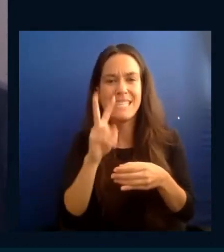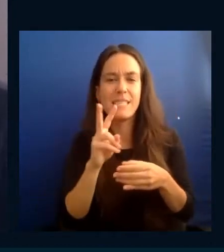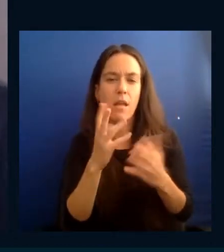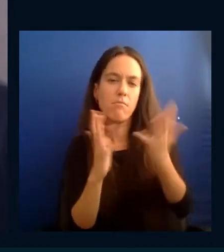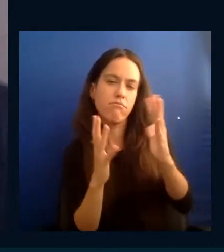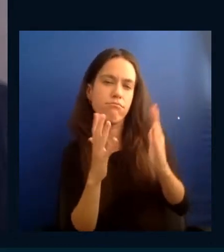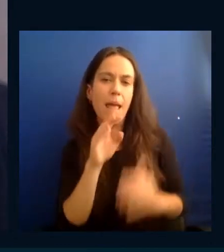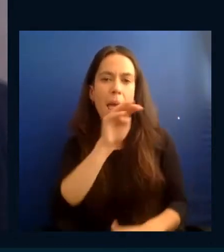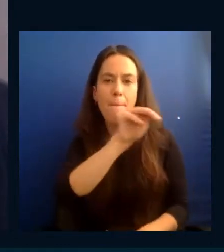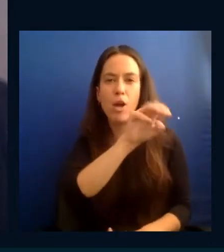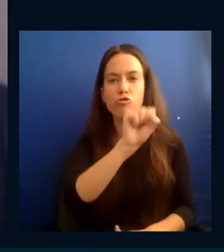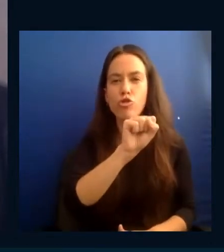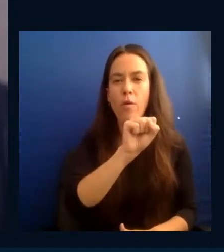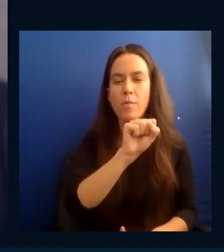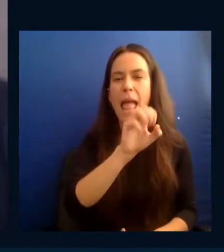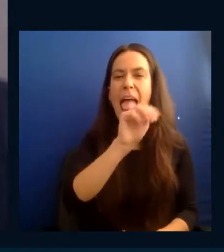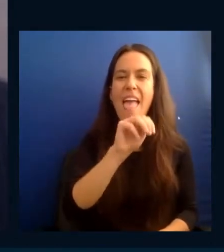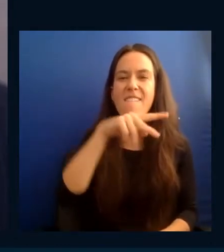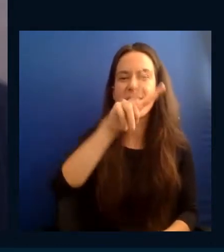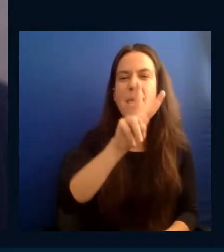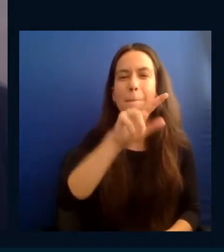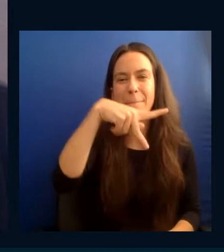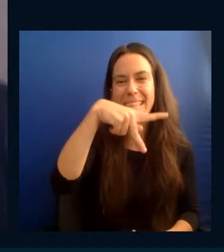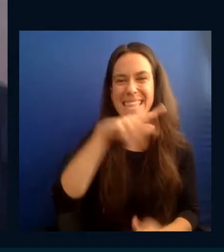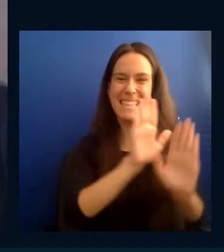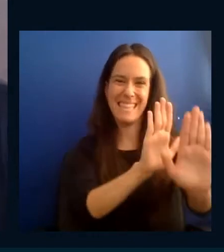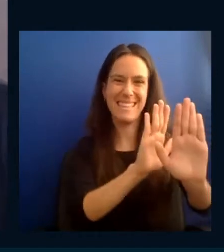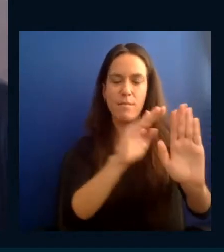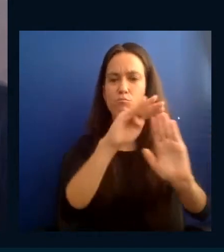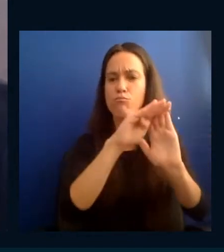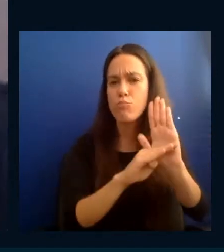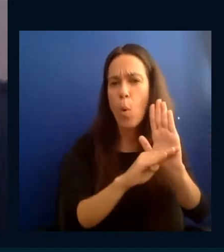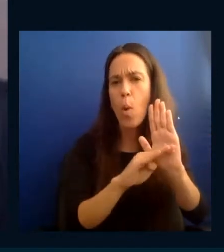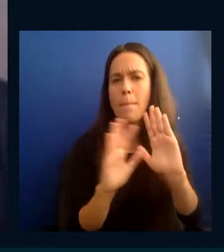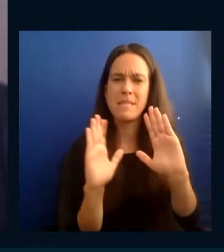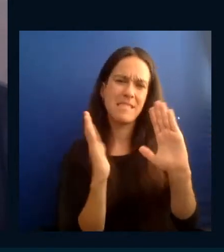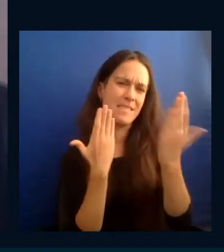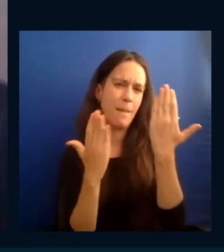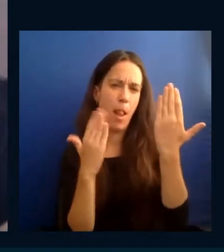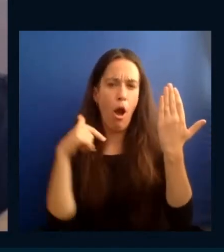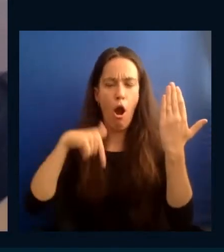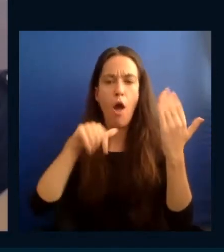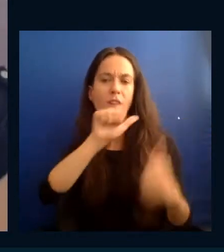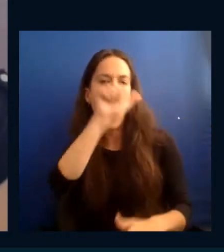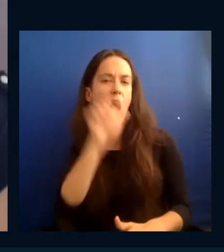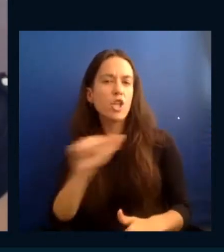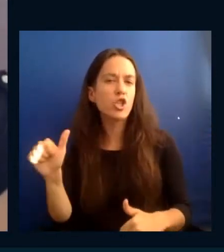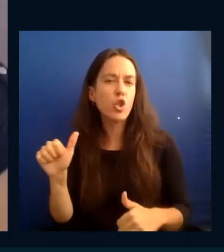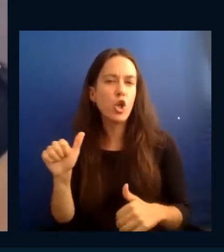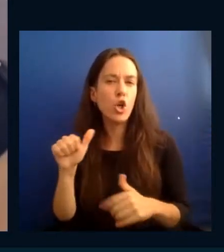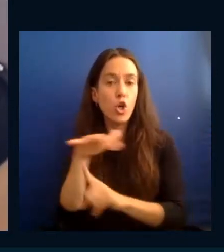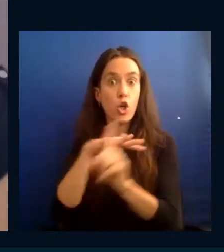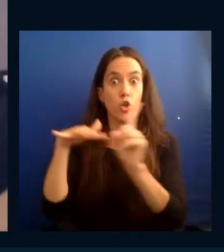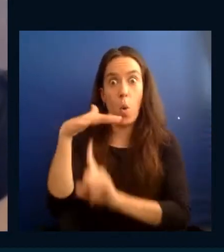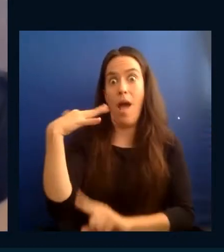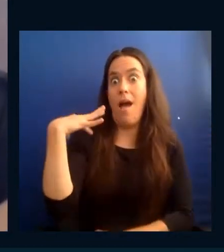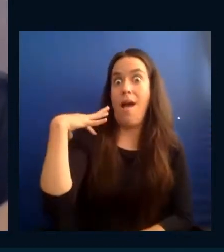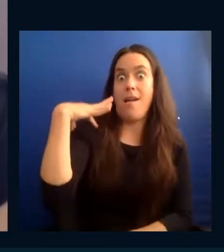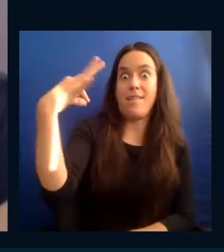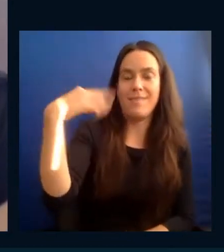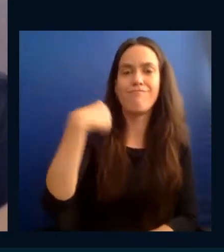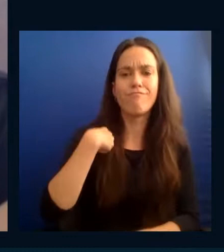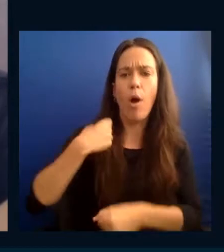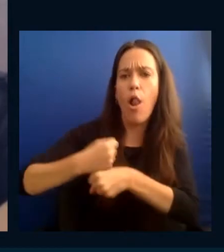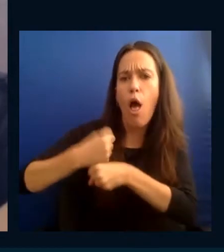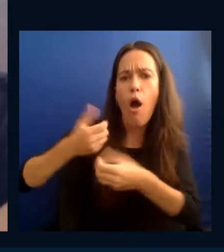MVP program. So who are the most valuable contributors to the HashiCorp environments? So I was elected in for a lot of the work I do